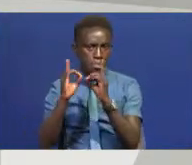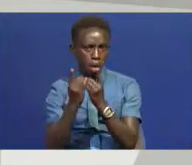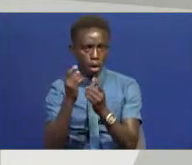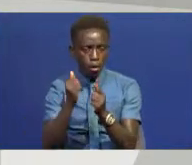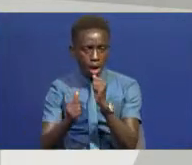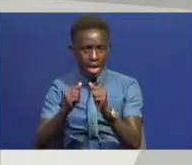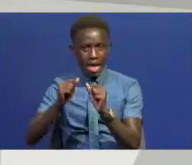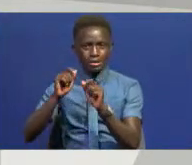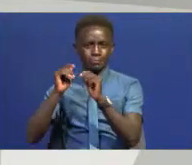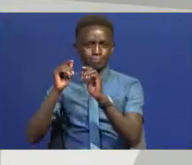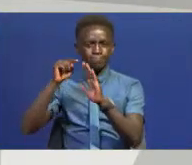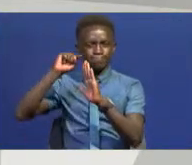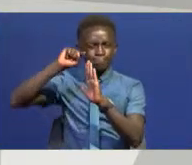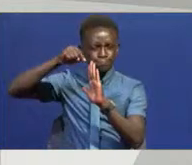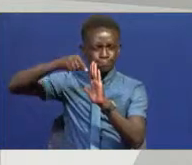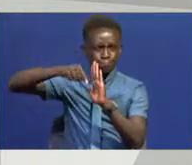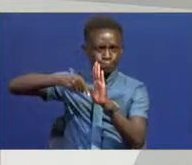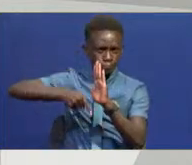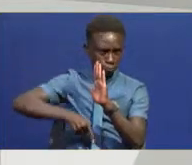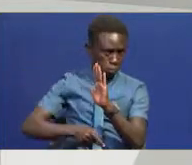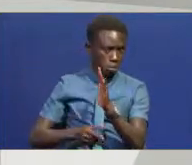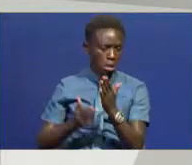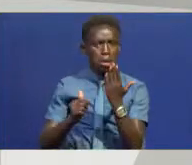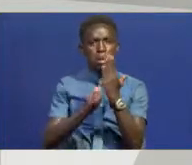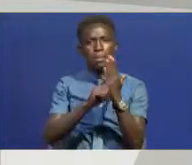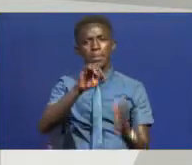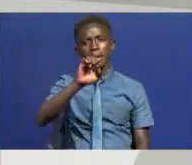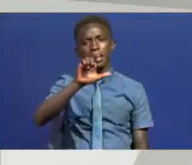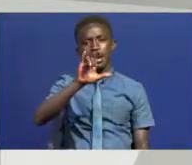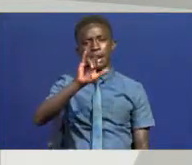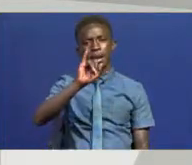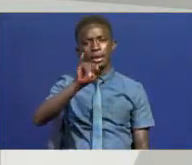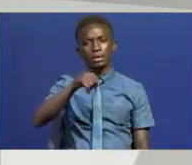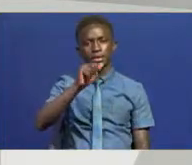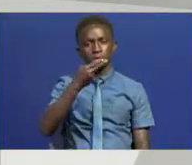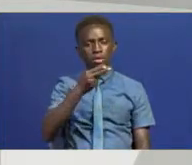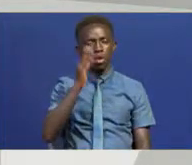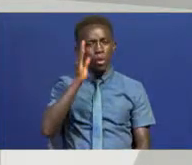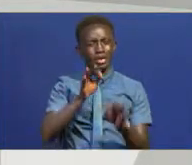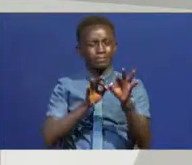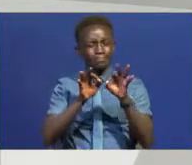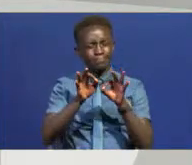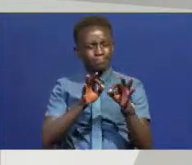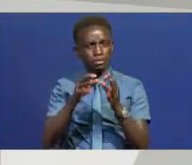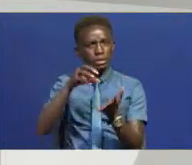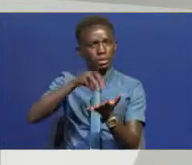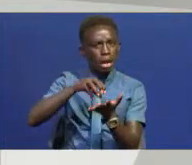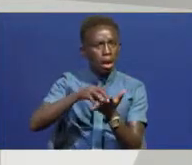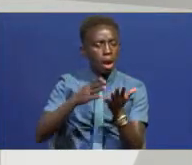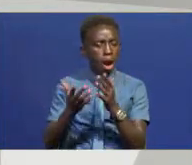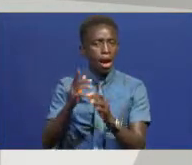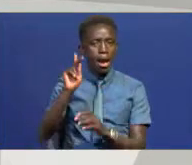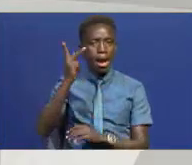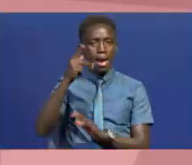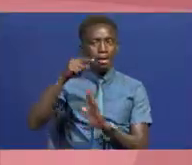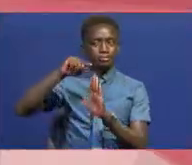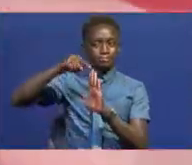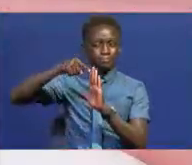Elijah Mwangi, and we'll be talking about the status of Kenya's mining sector.